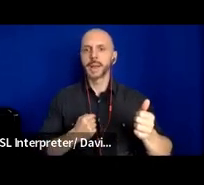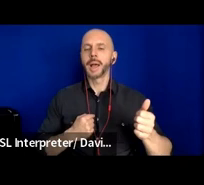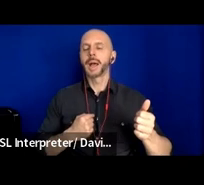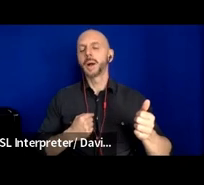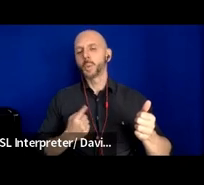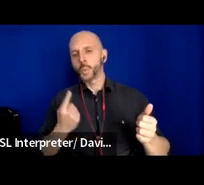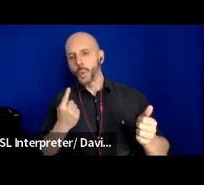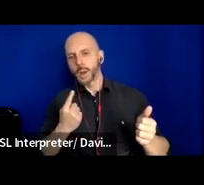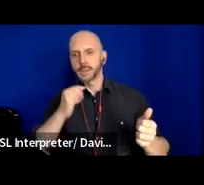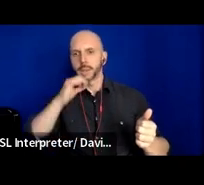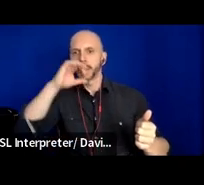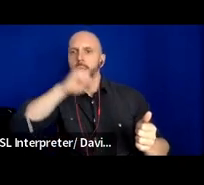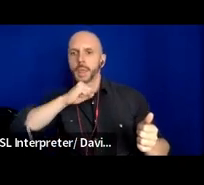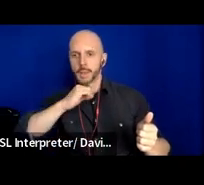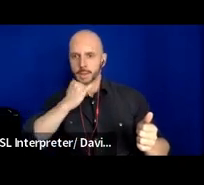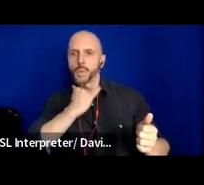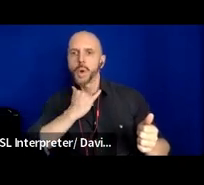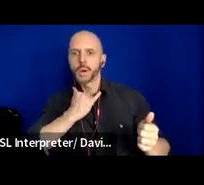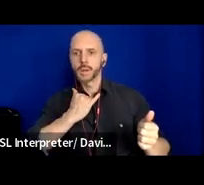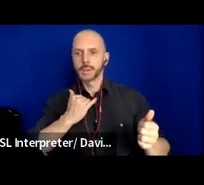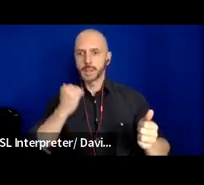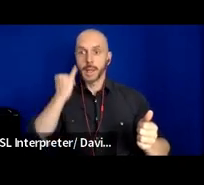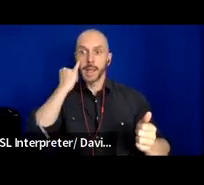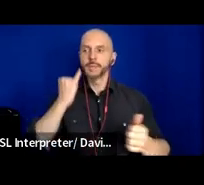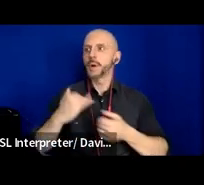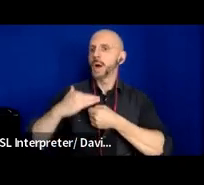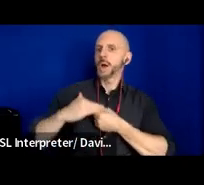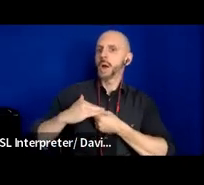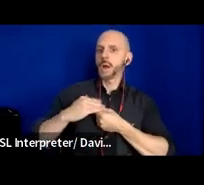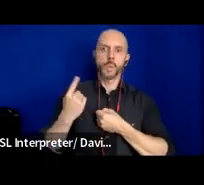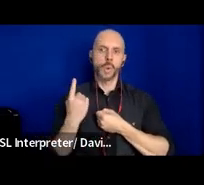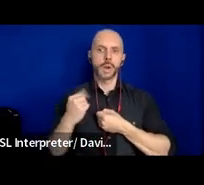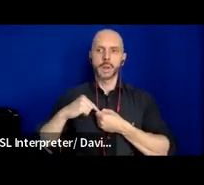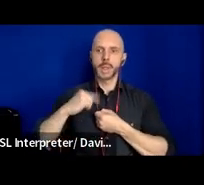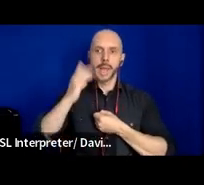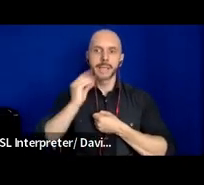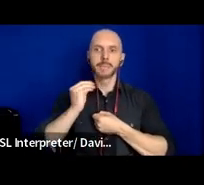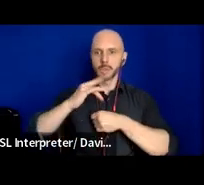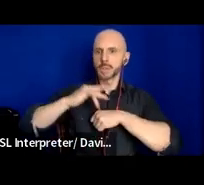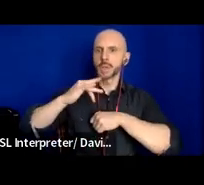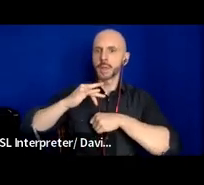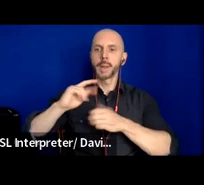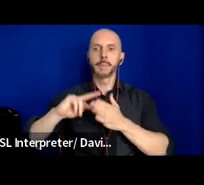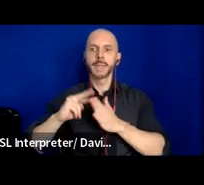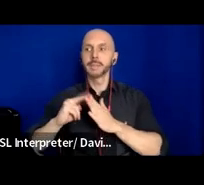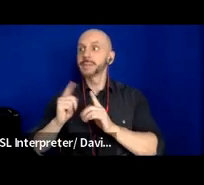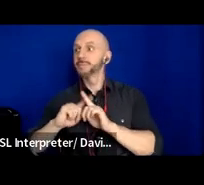everything about all forms of oppression. I think her point is that this is a falsehood.